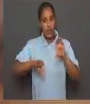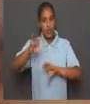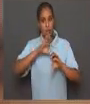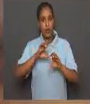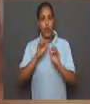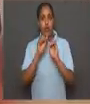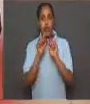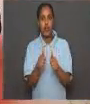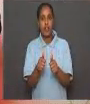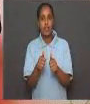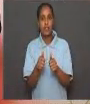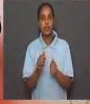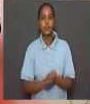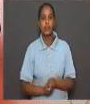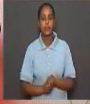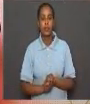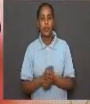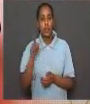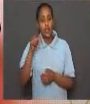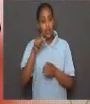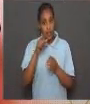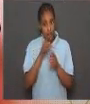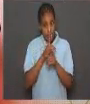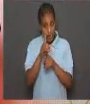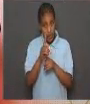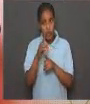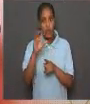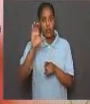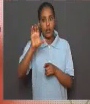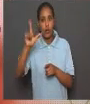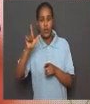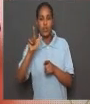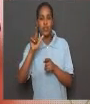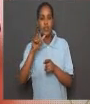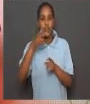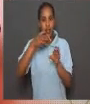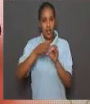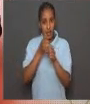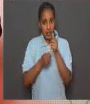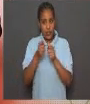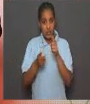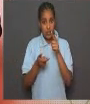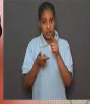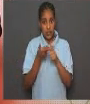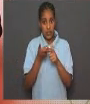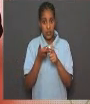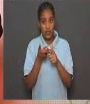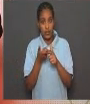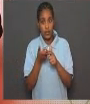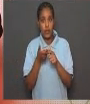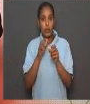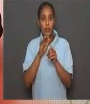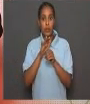Warfare Service. He directed the chlorine gas attack at the Second Battle of